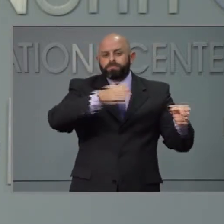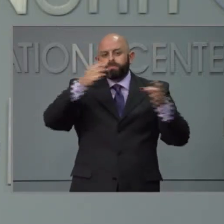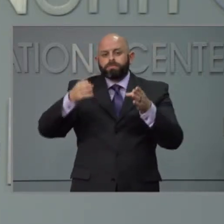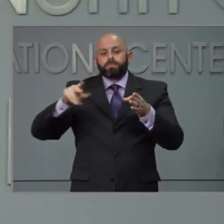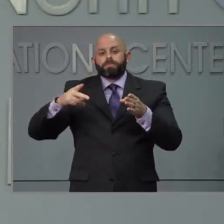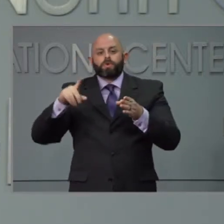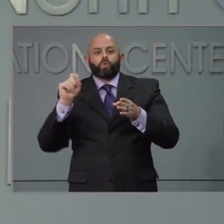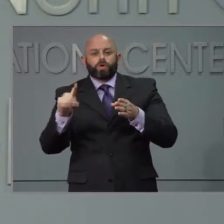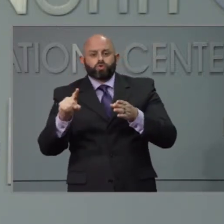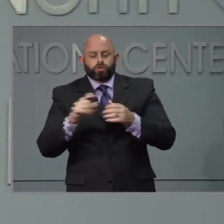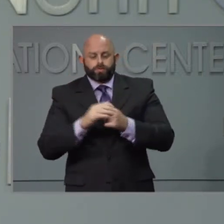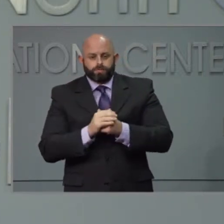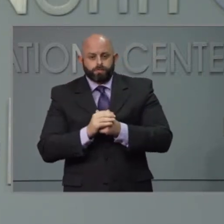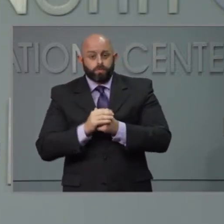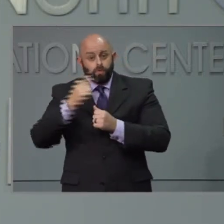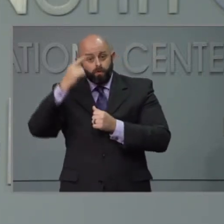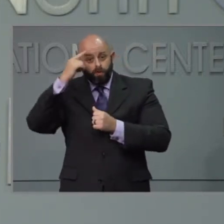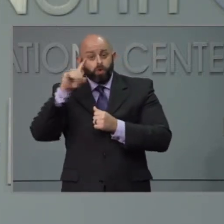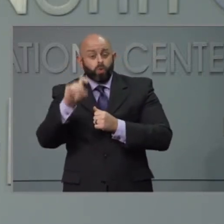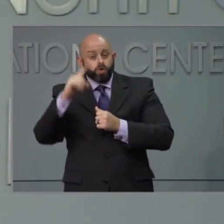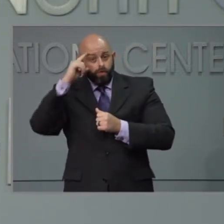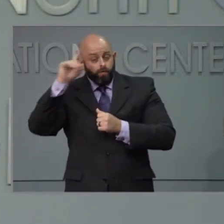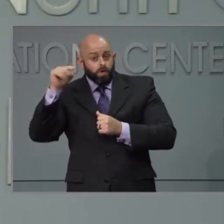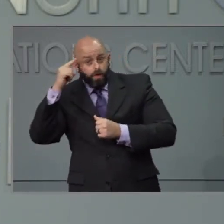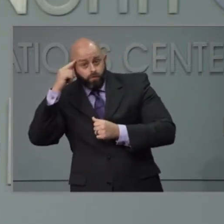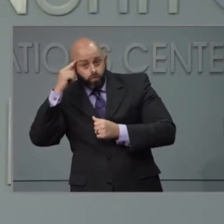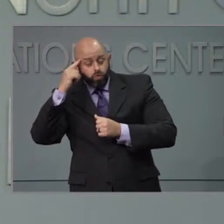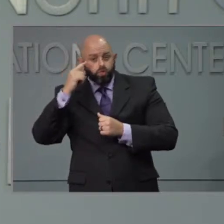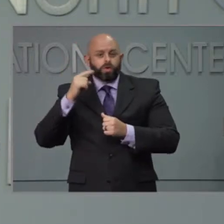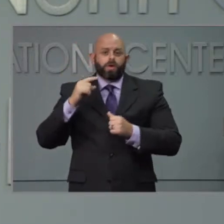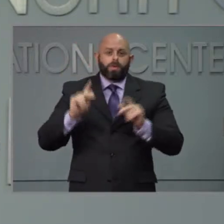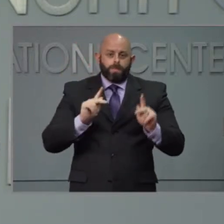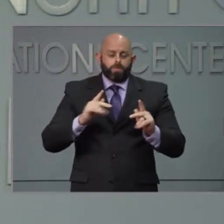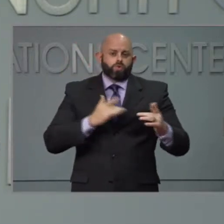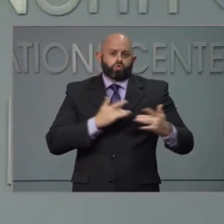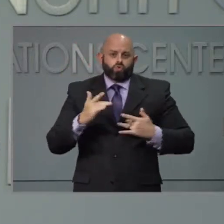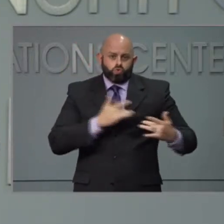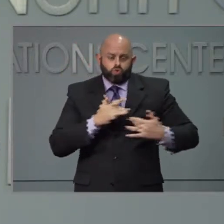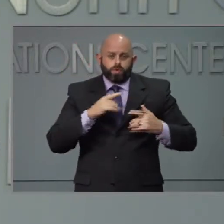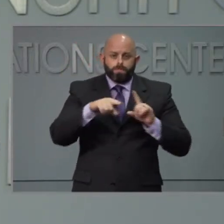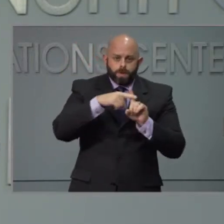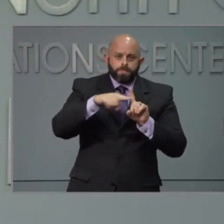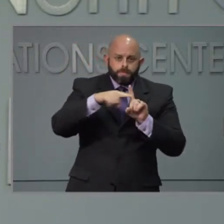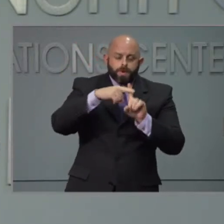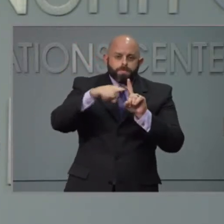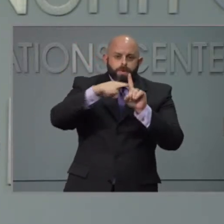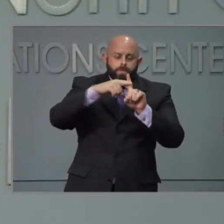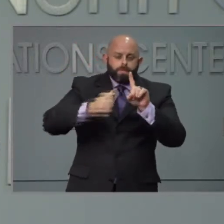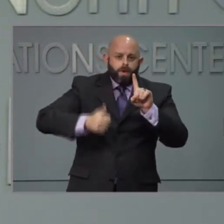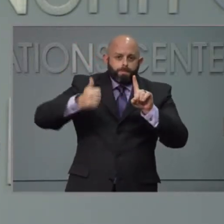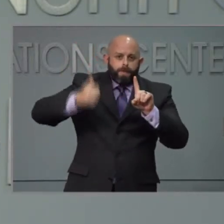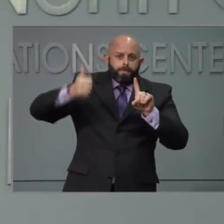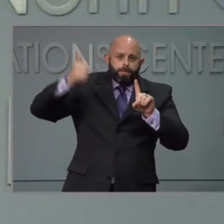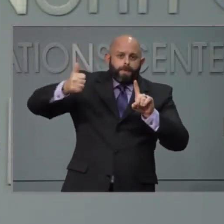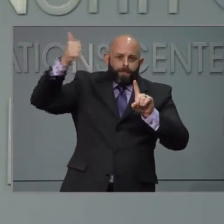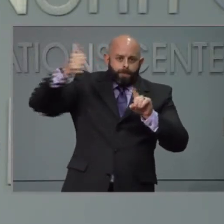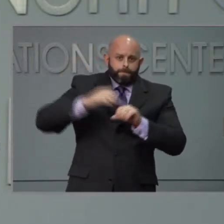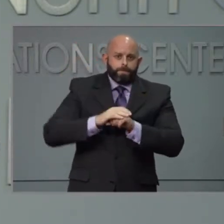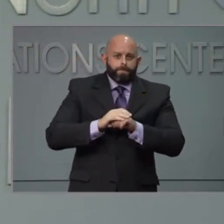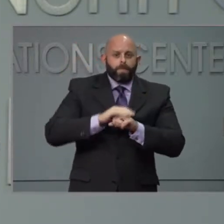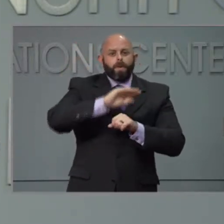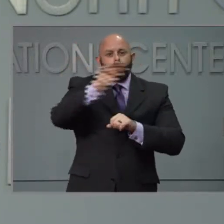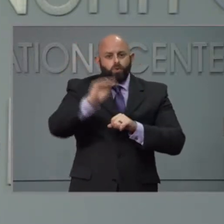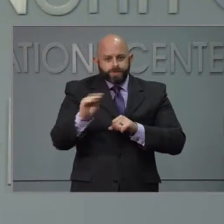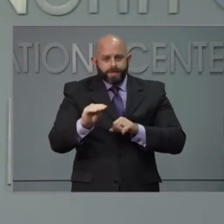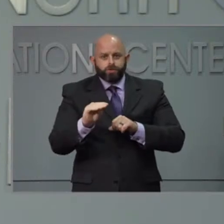people are concerned about the rising case count, hitting all-time highs of last week twice, percentage of cases positive going up from around